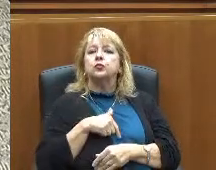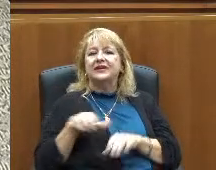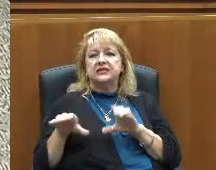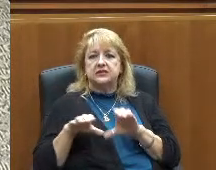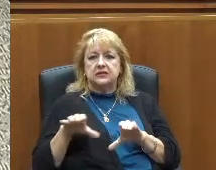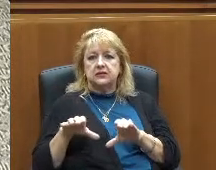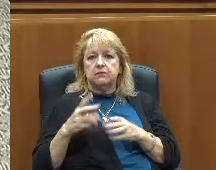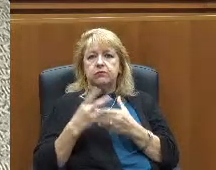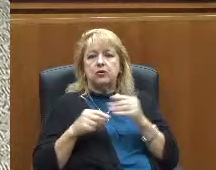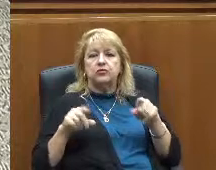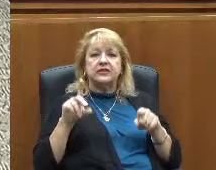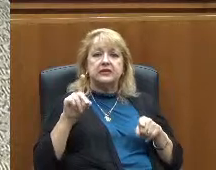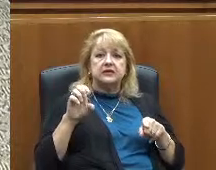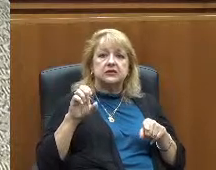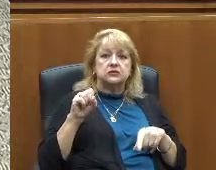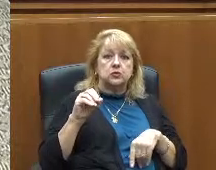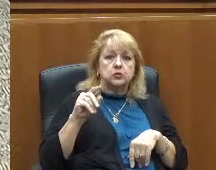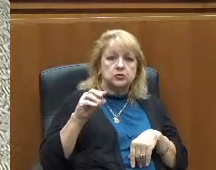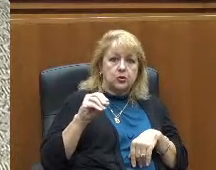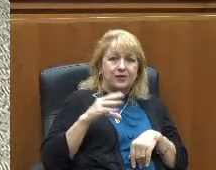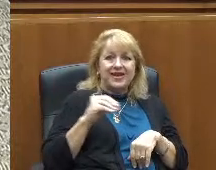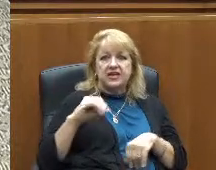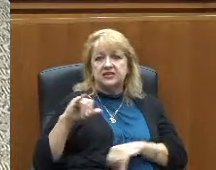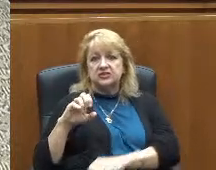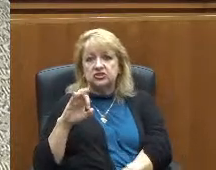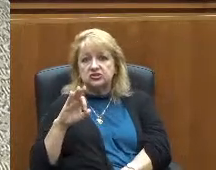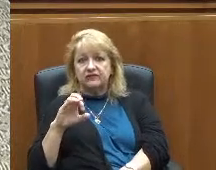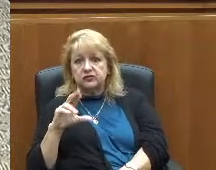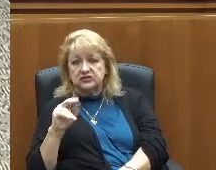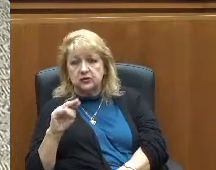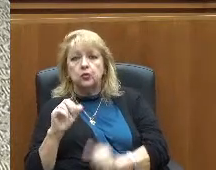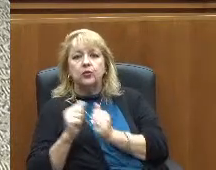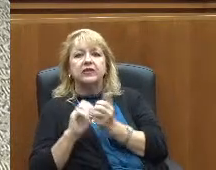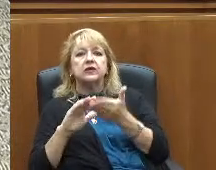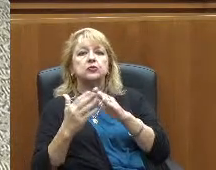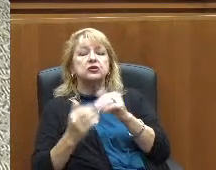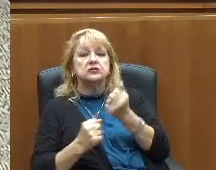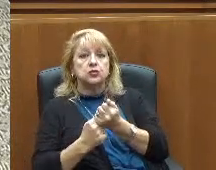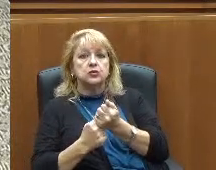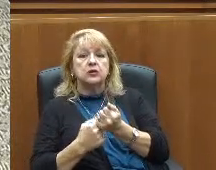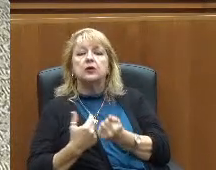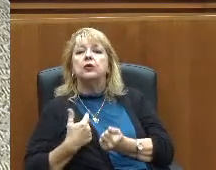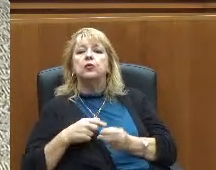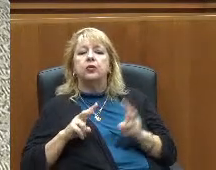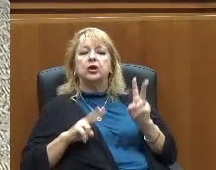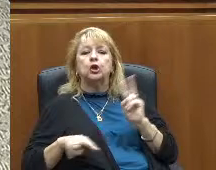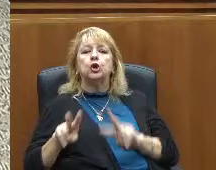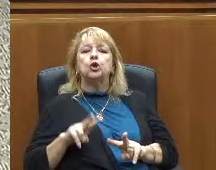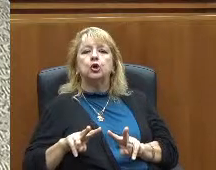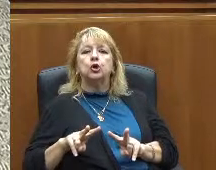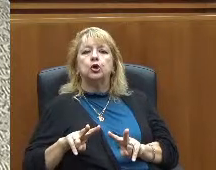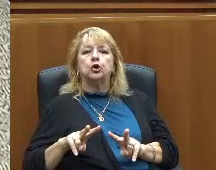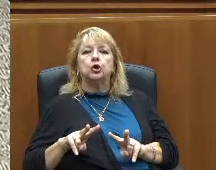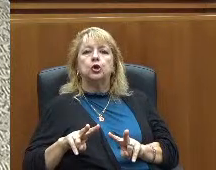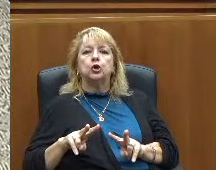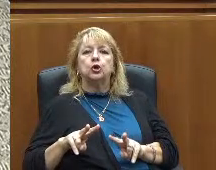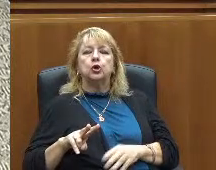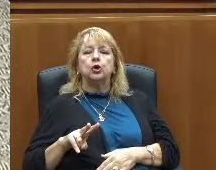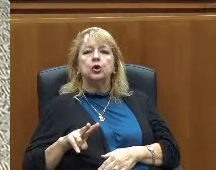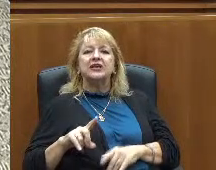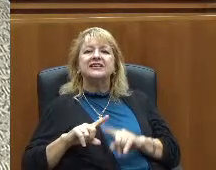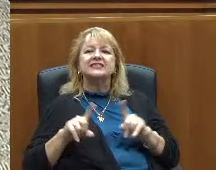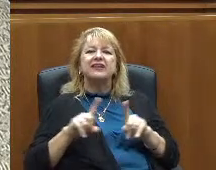doing in both DeSoto and in Jefferson with community support was look at build